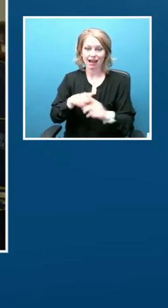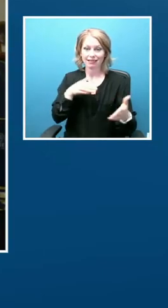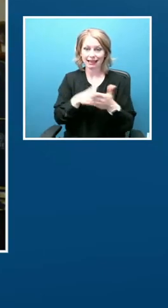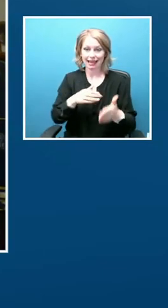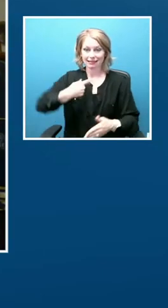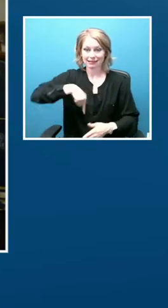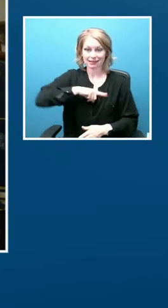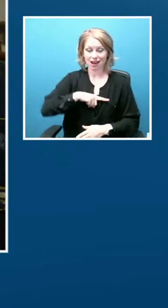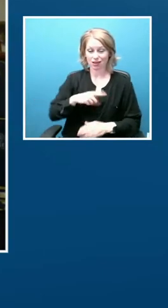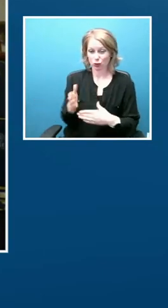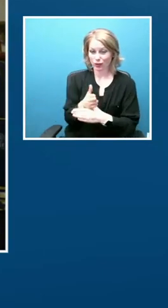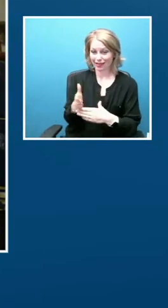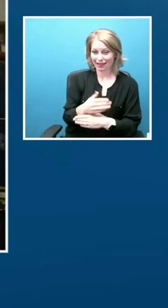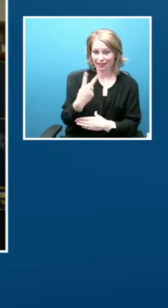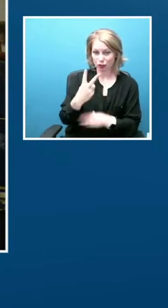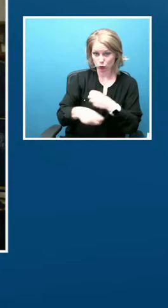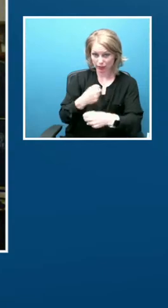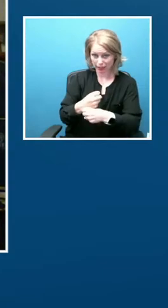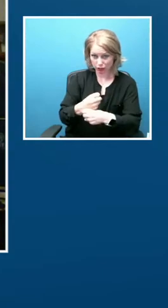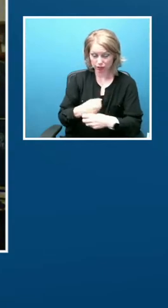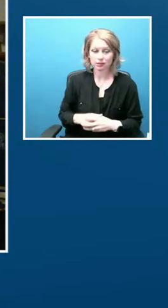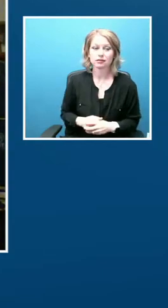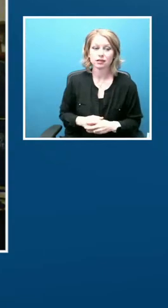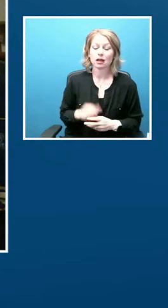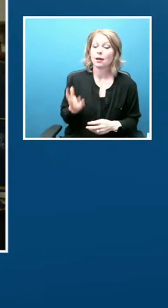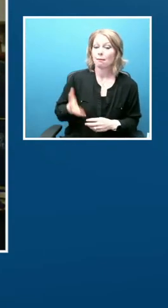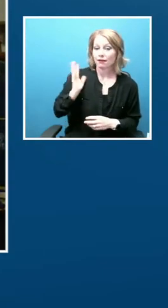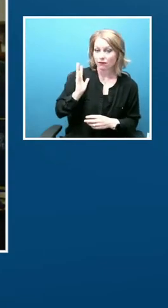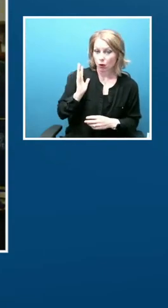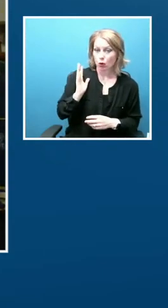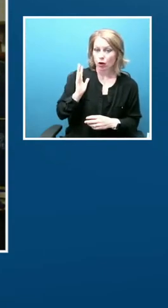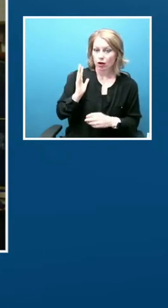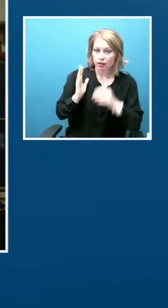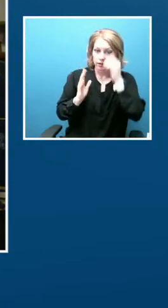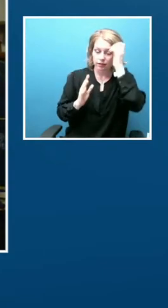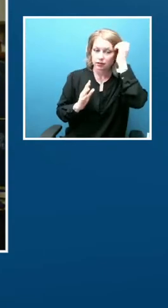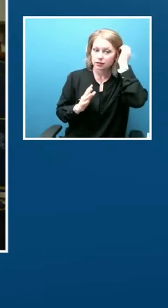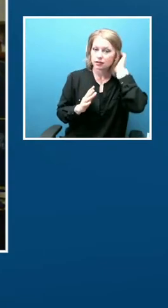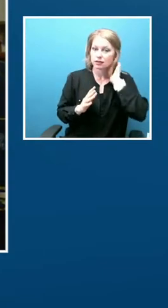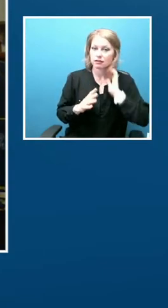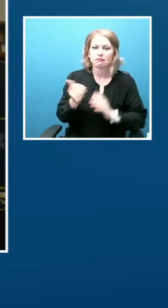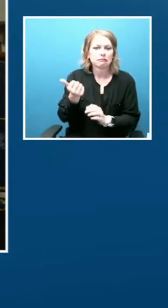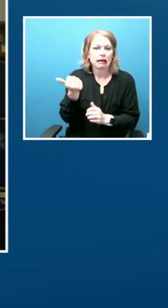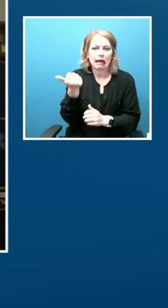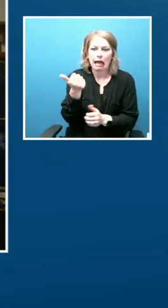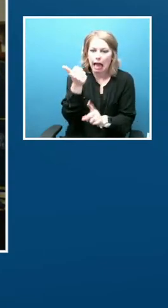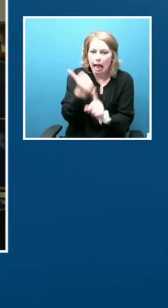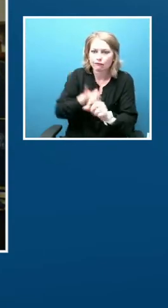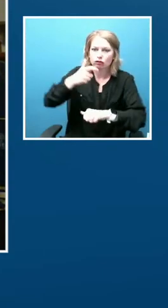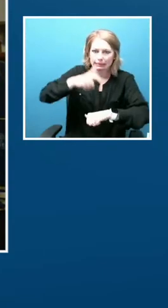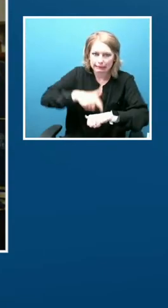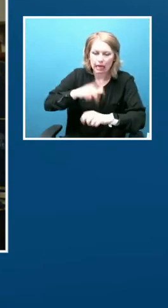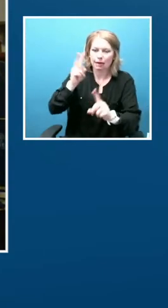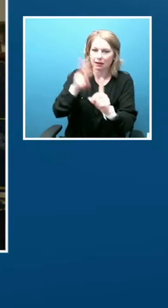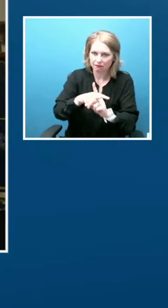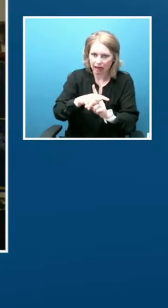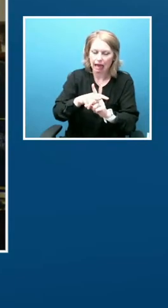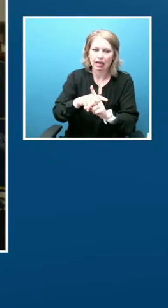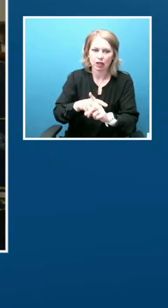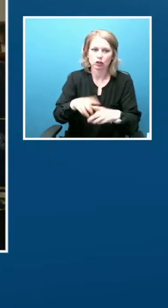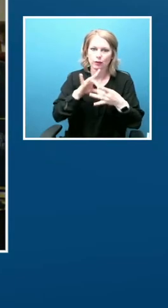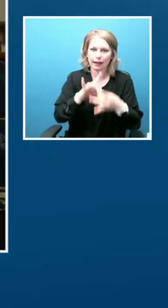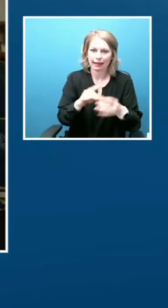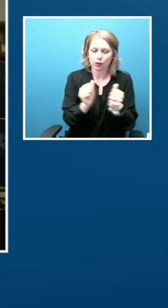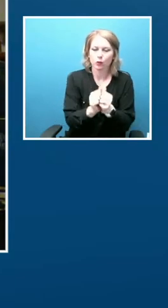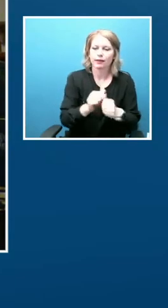She filed a challenge to our practices and procedures at every chance available to her. She even filed what might have